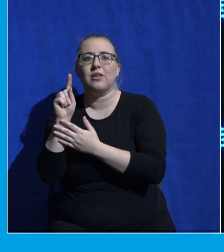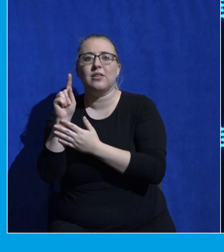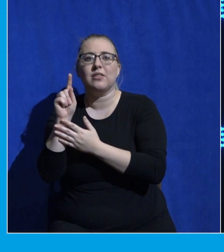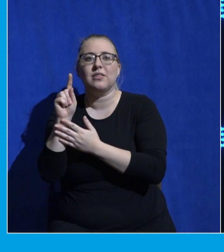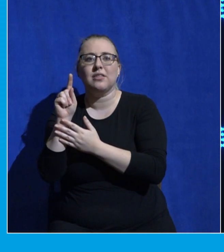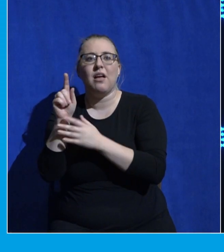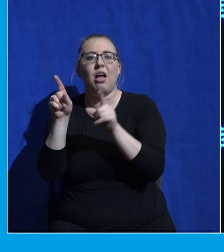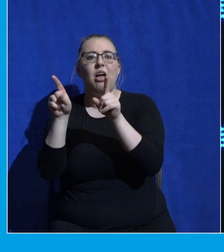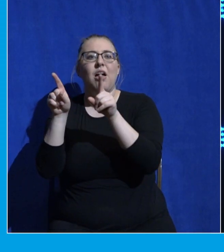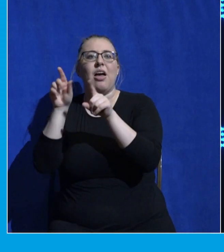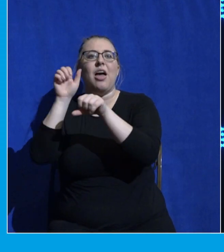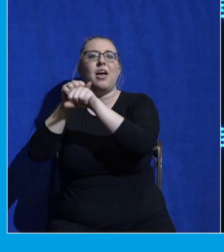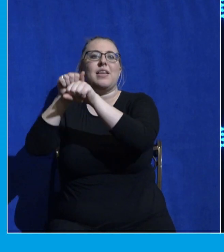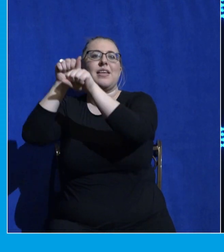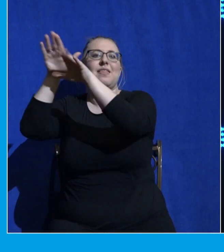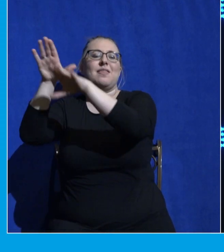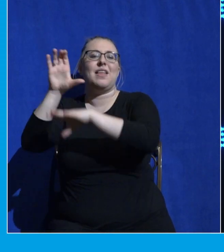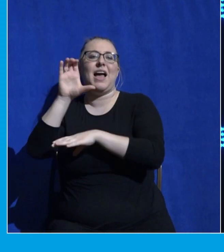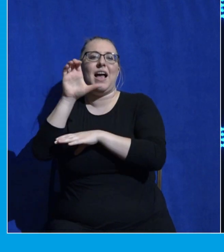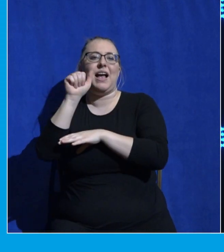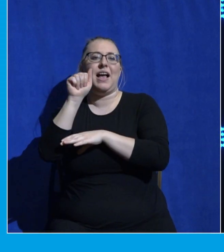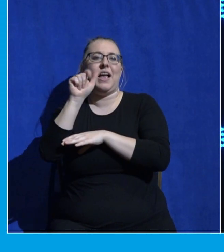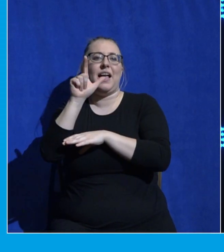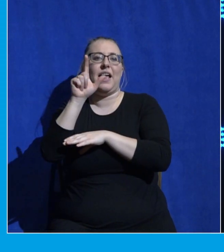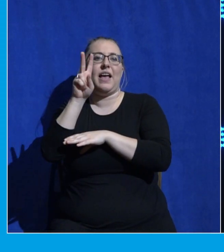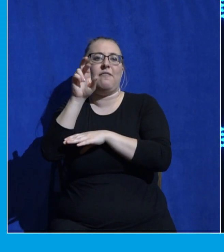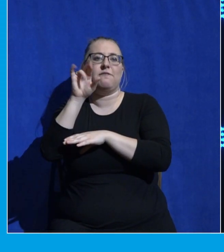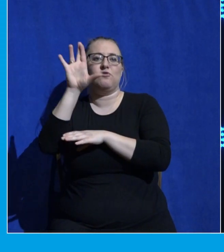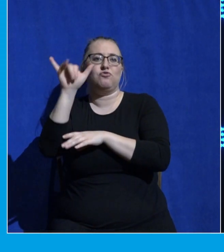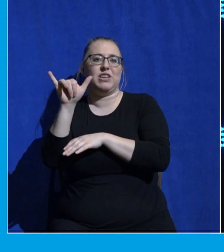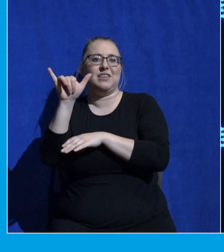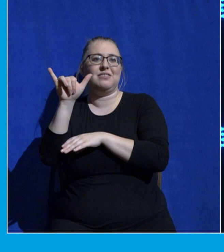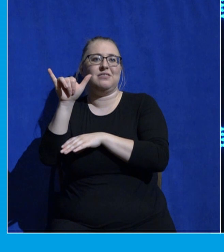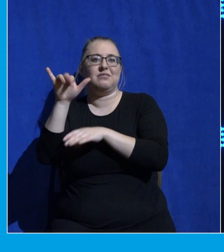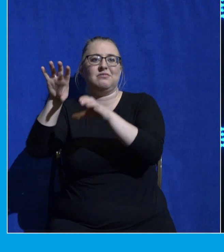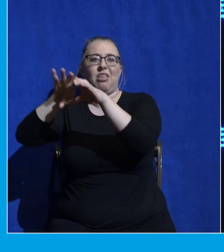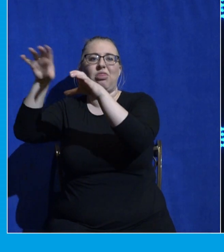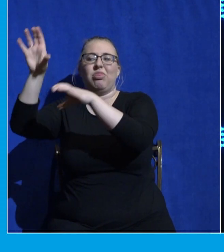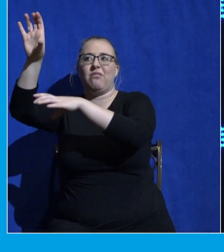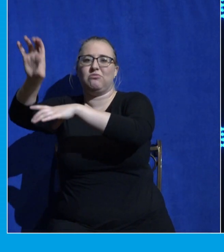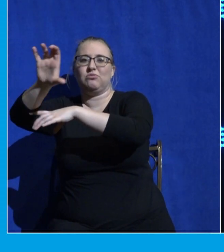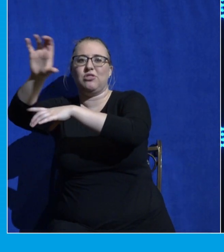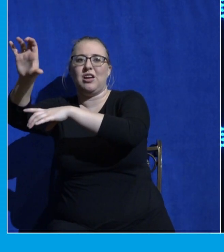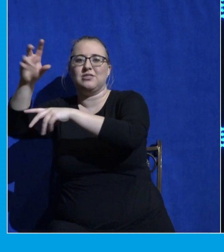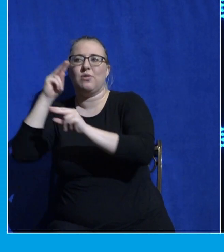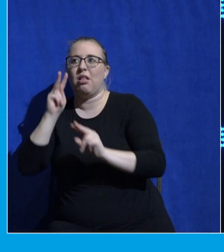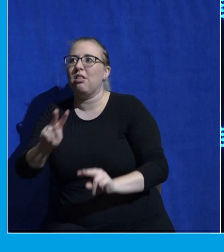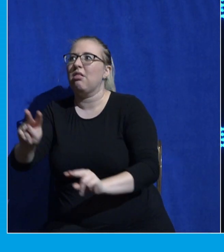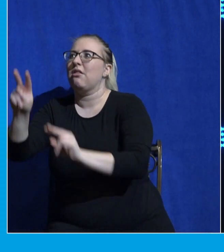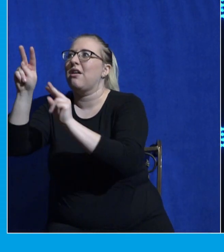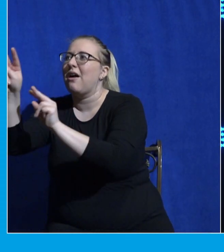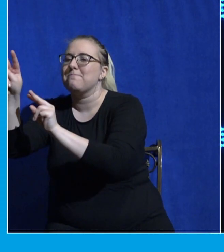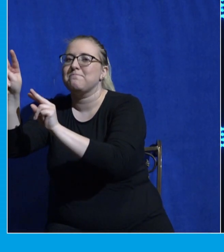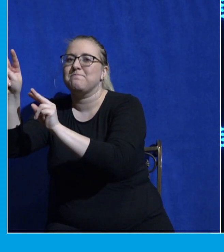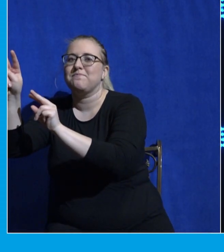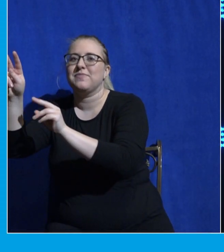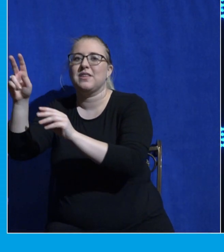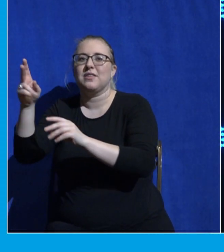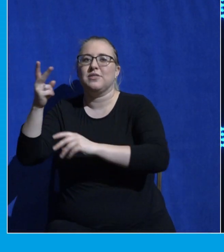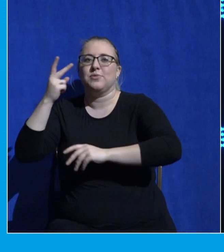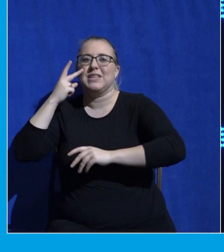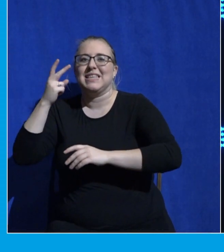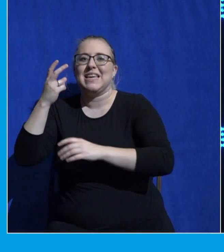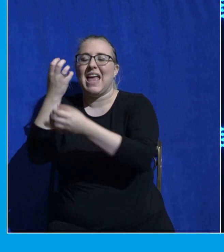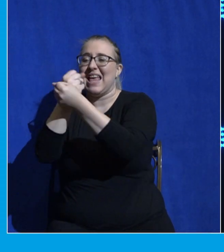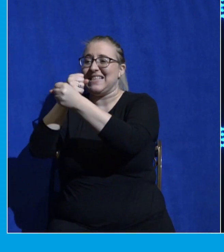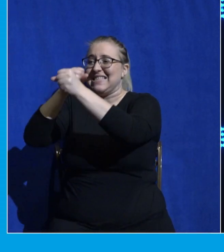We can look to Calvary. Why is that? Because we can look to a Savior who actually stood at the bottom